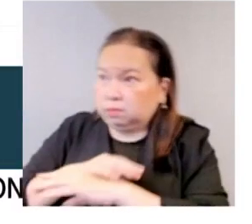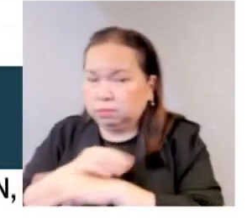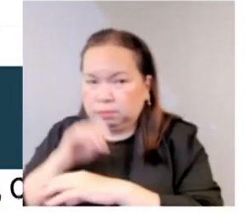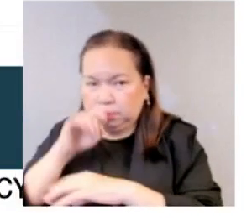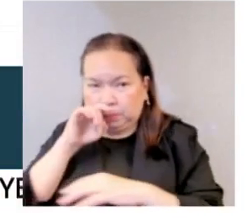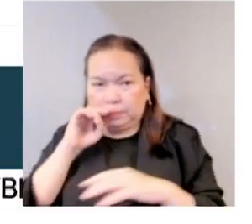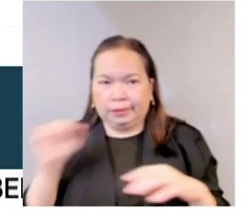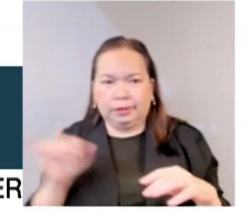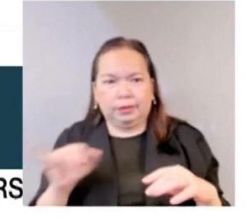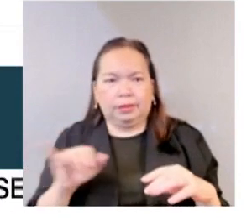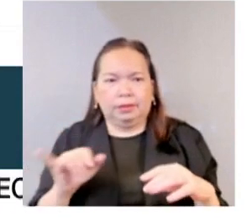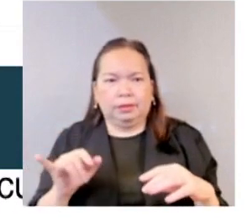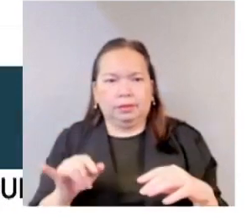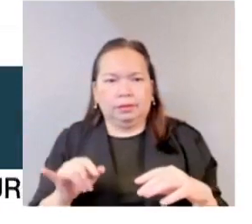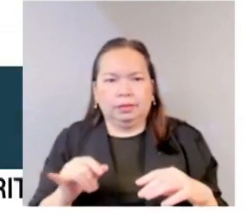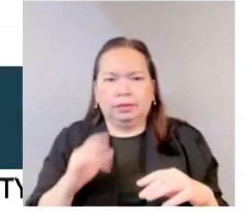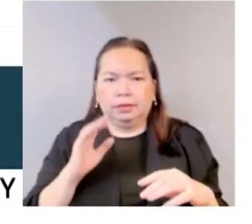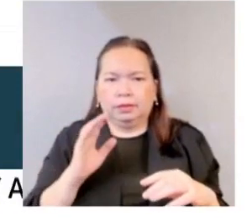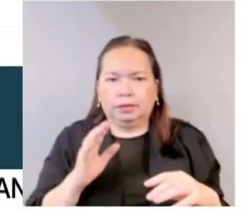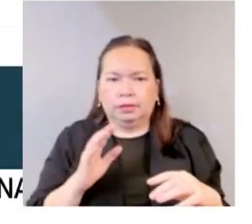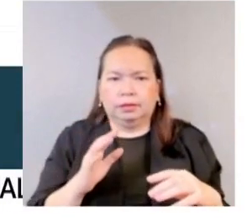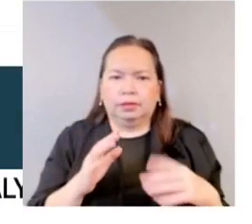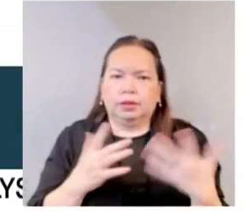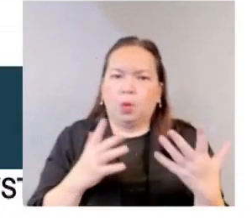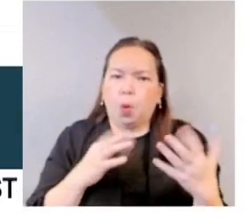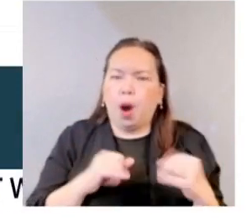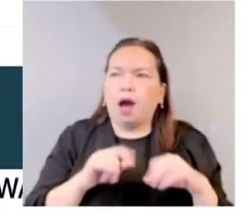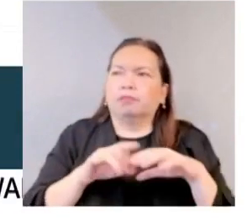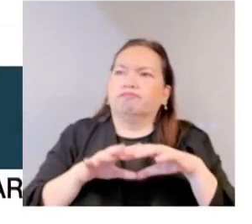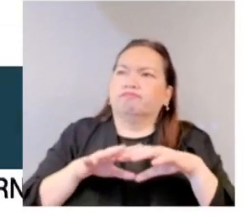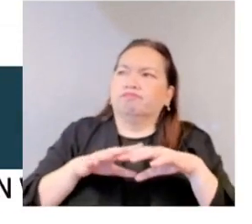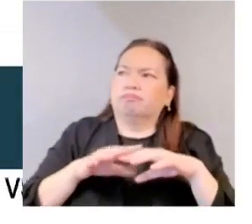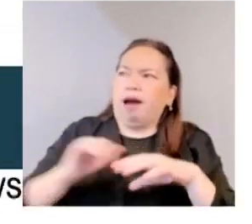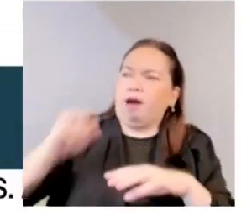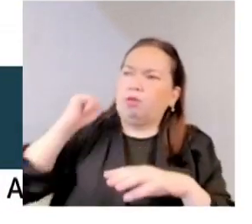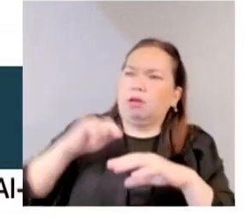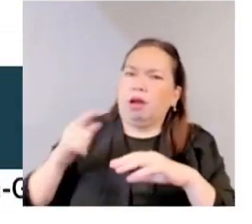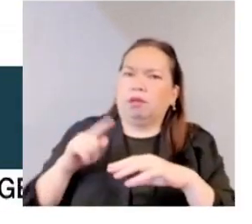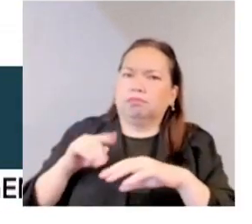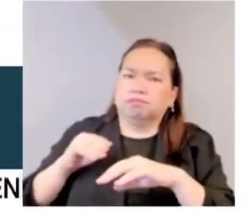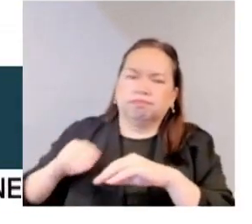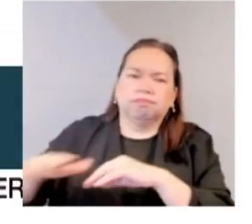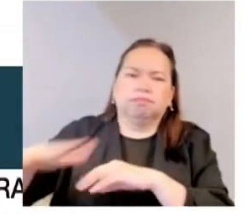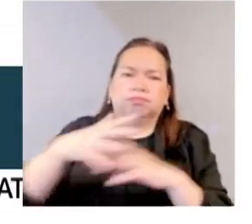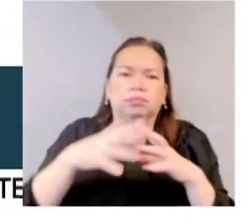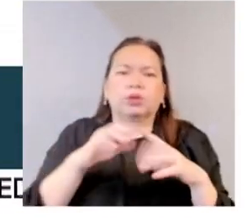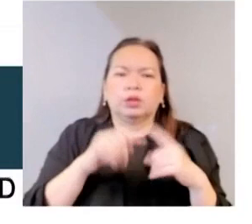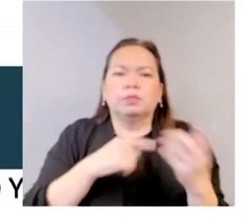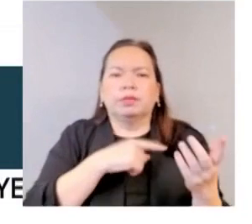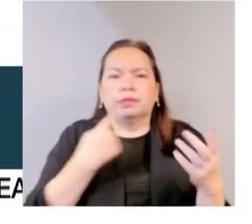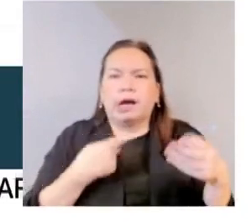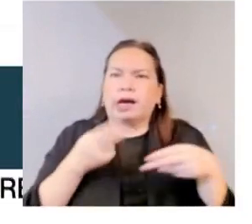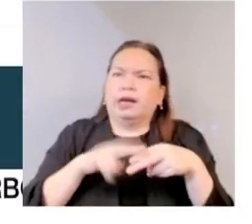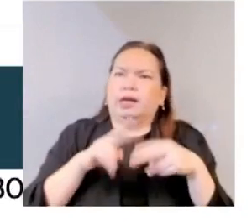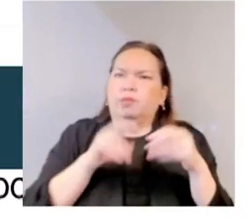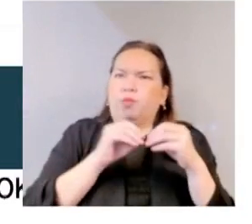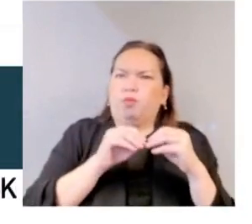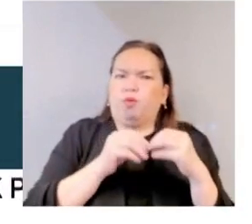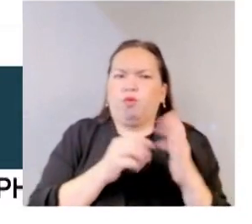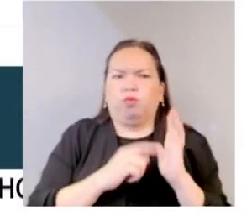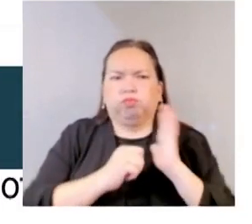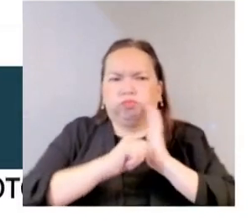later, China would have to escalate this by possibly ordering the Coast Guard to use lethal force. And of course, that is